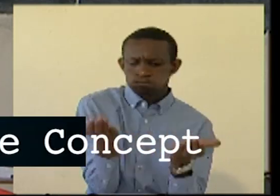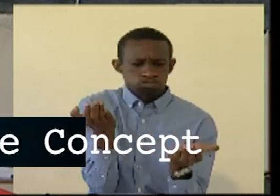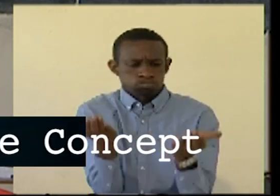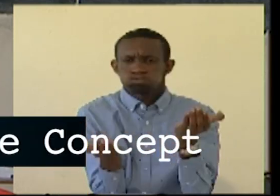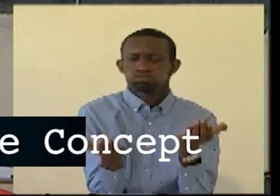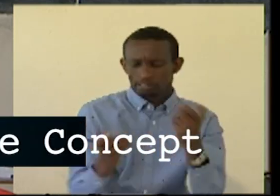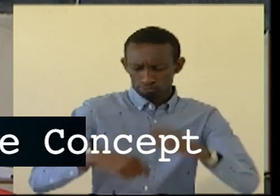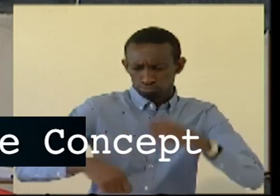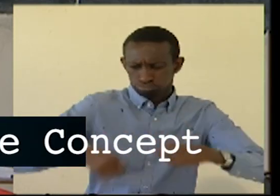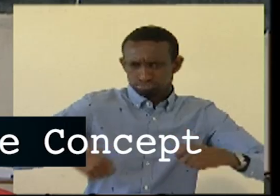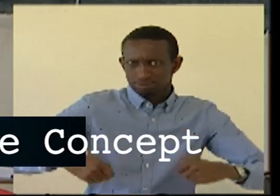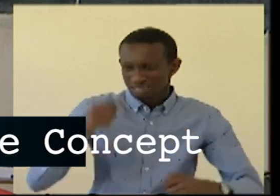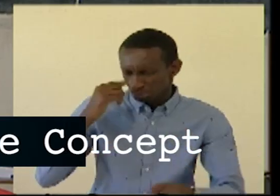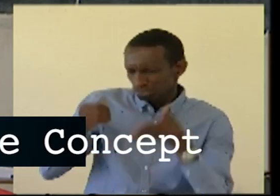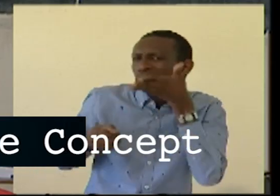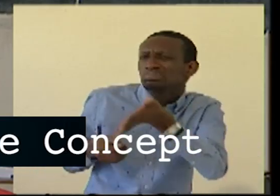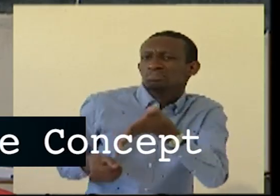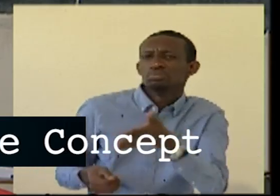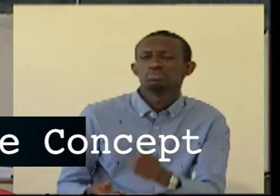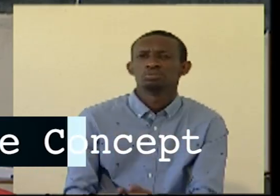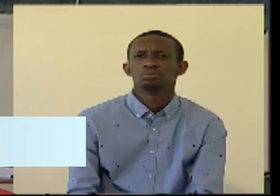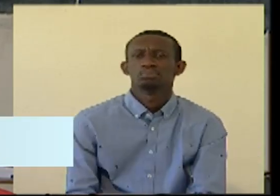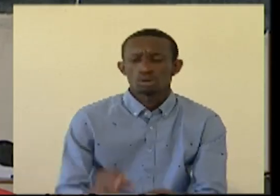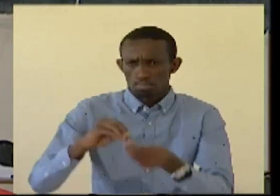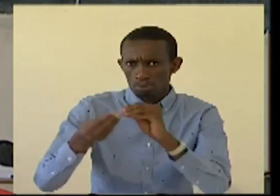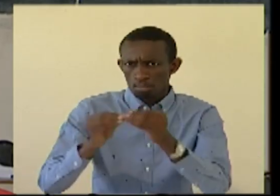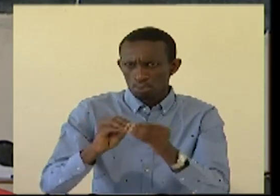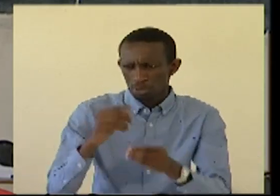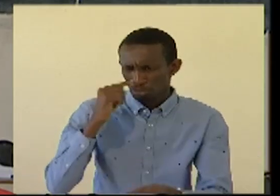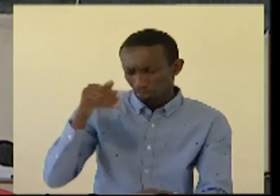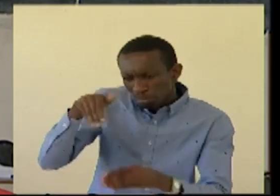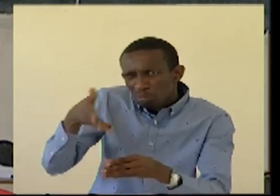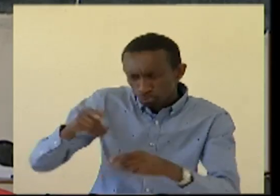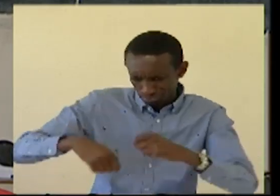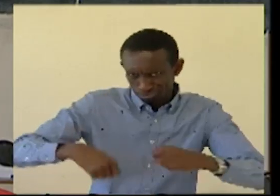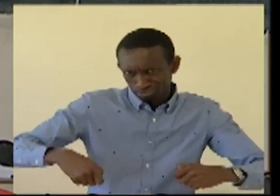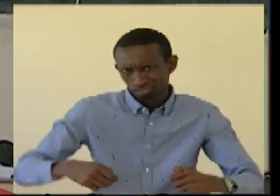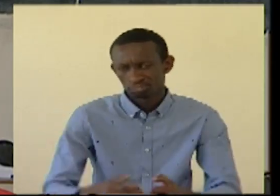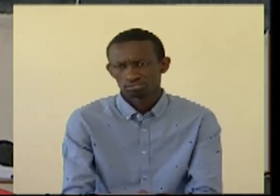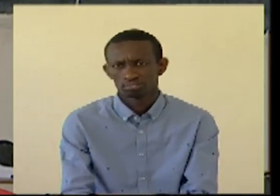of reactants to the number of particles reacting.